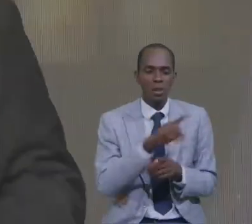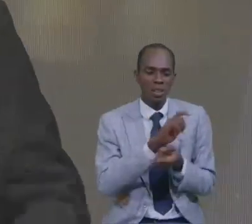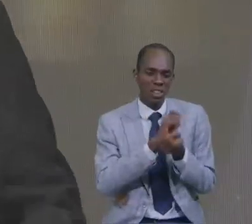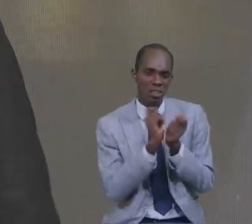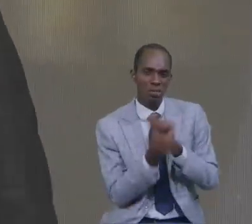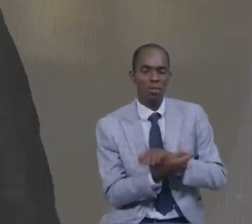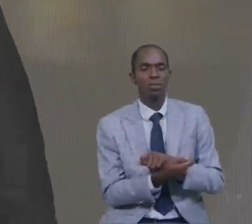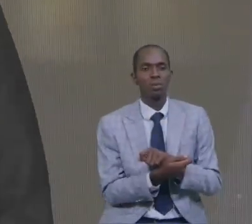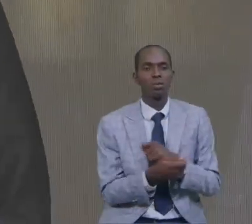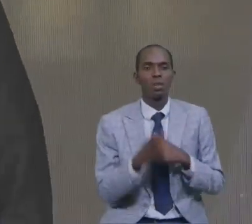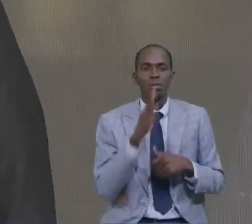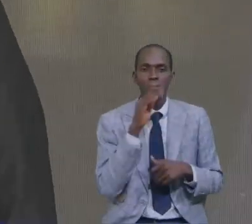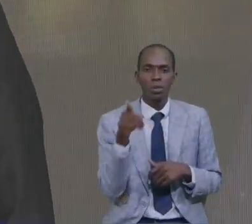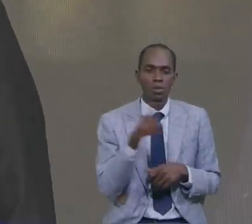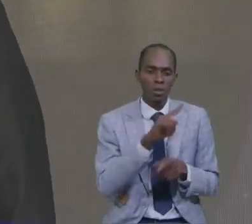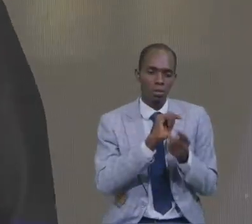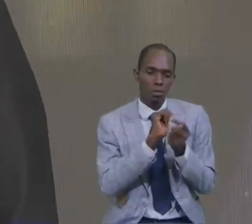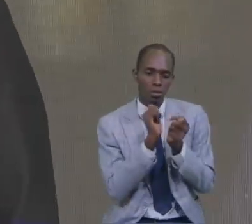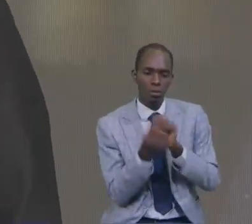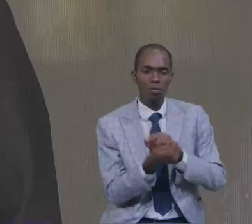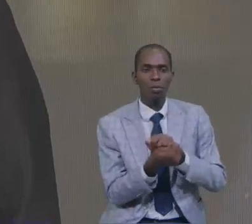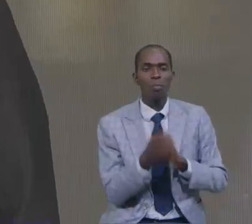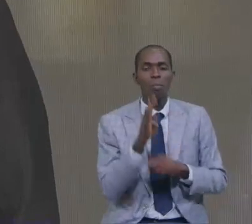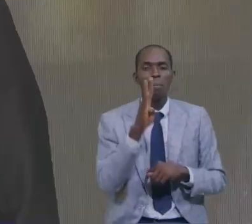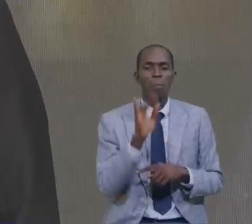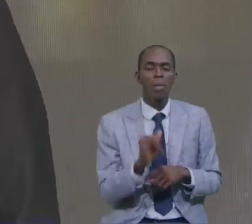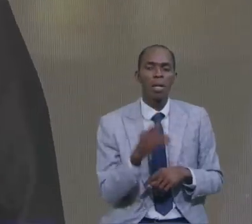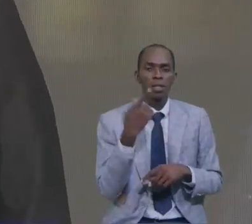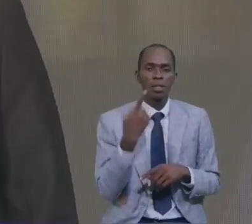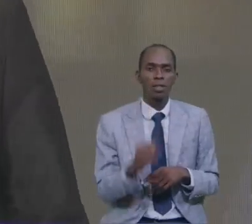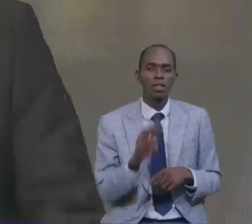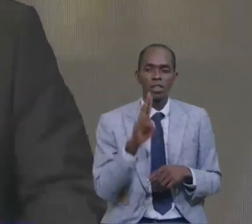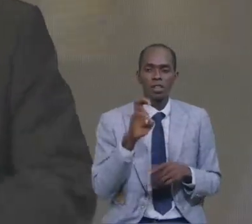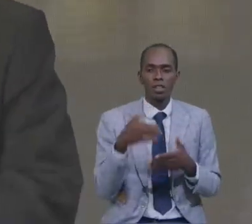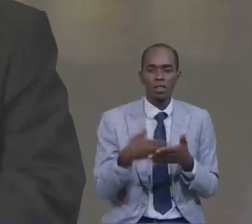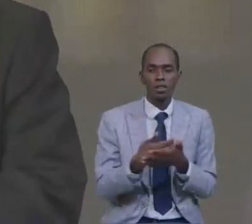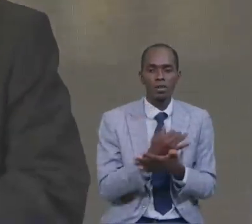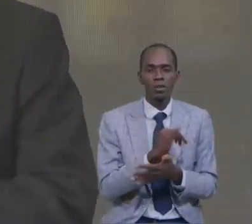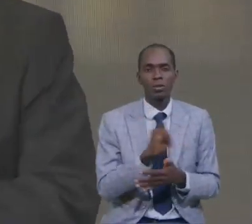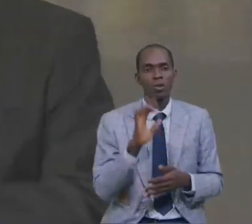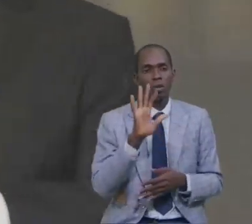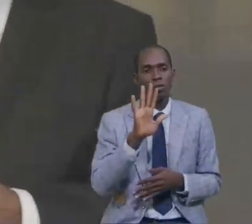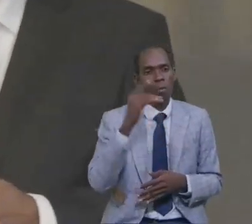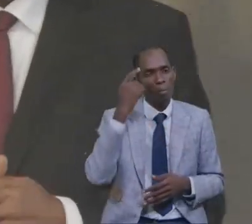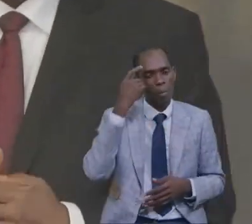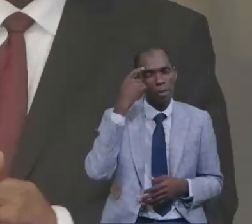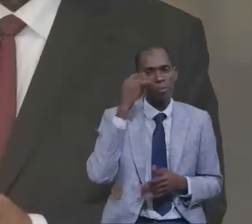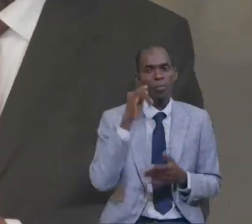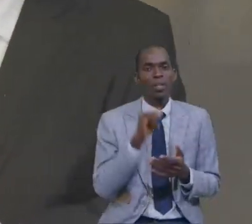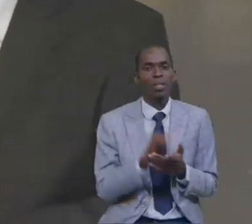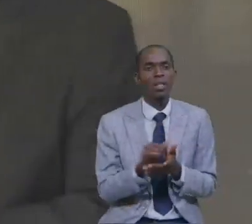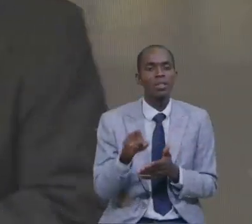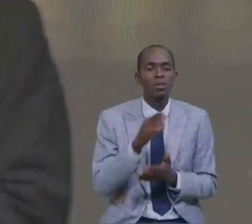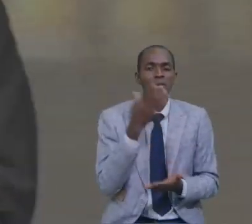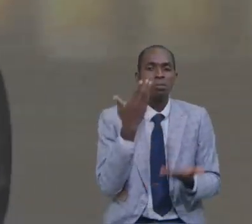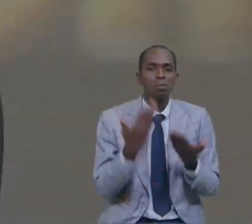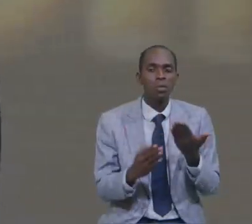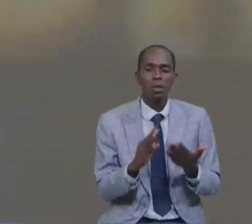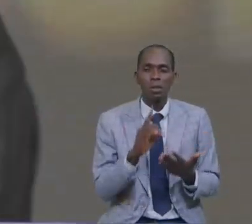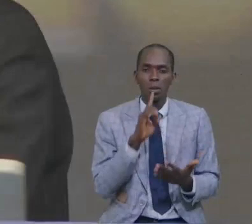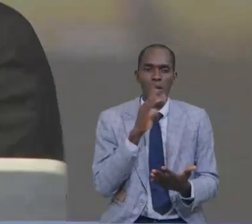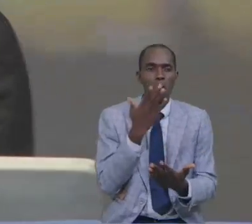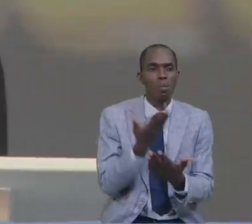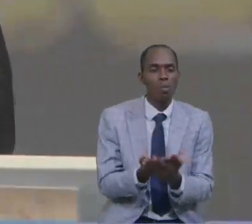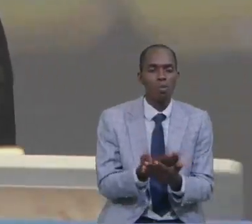mind, that ye may prove what is that good and acceptable and the perfect will